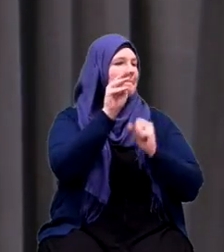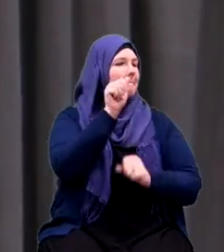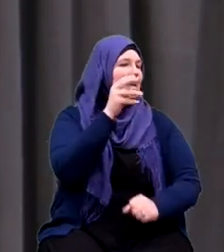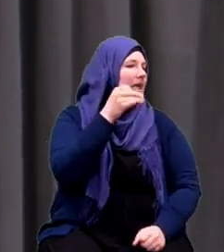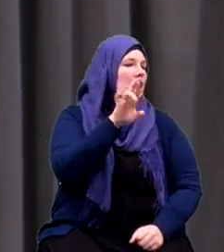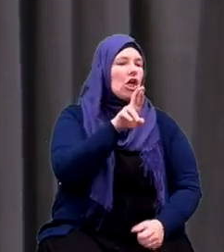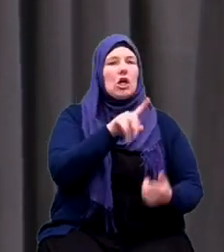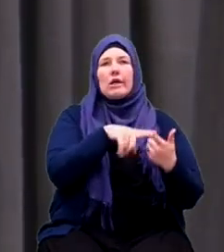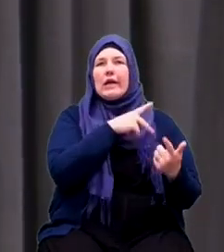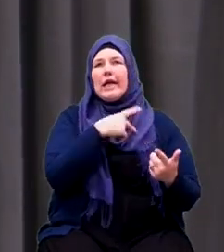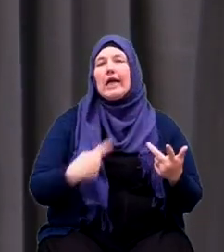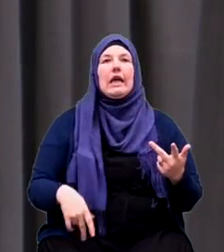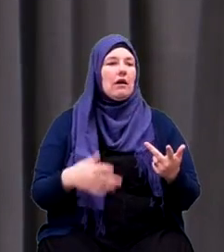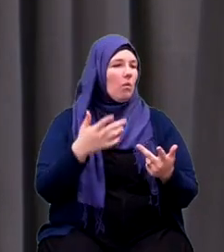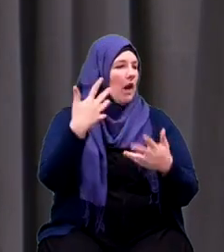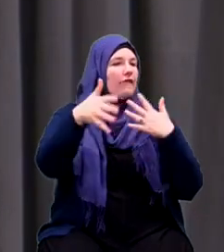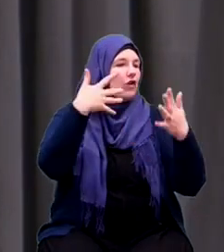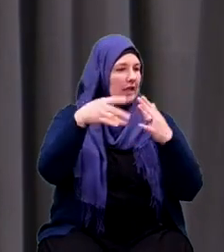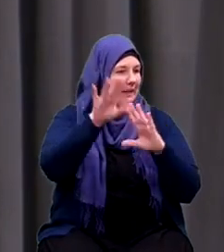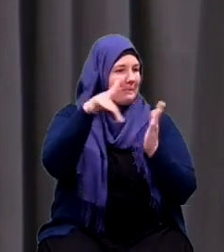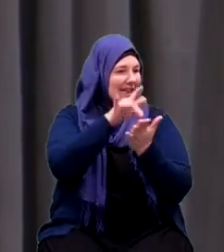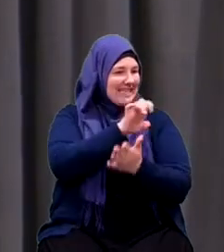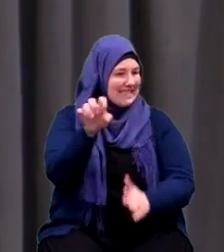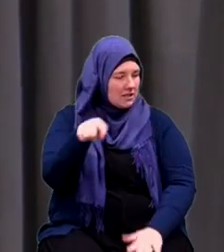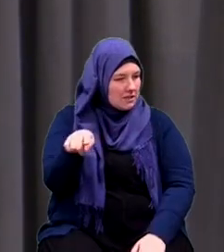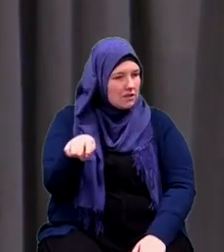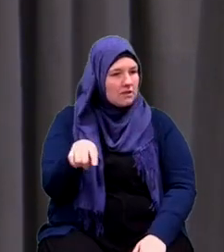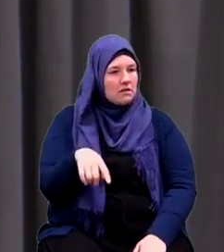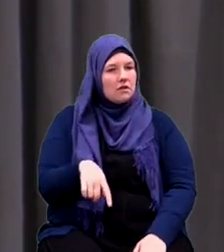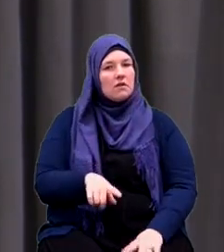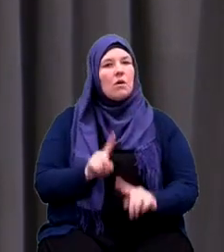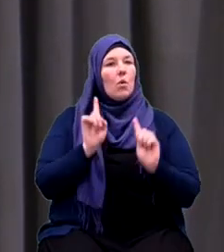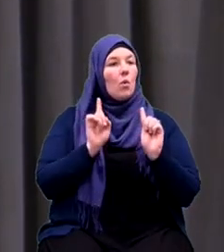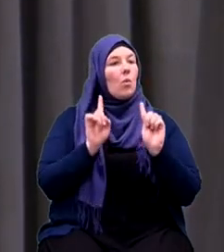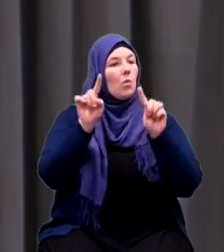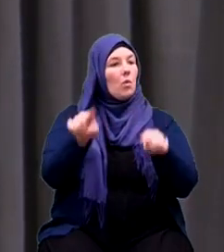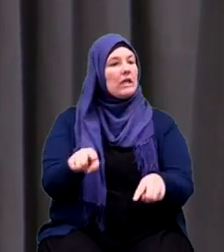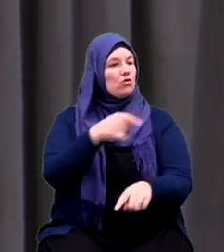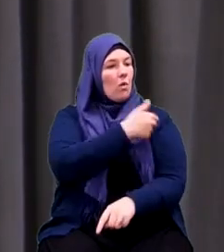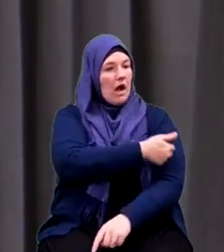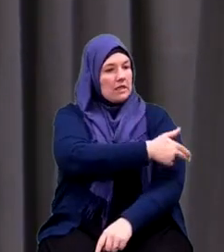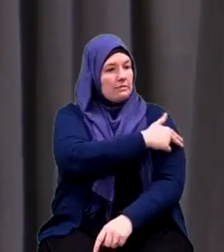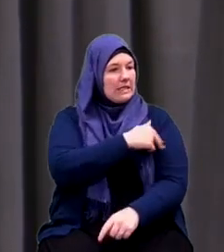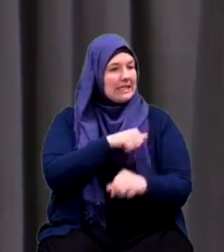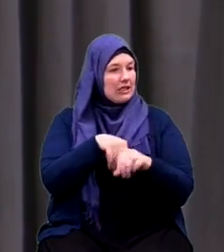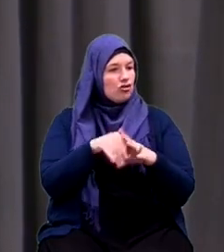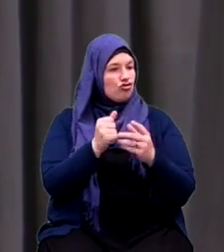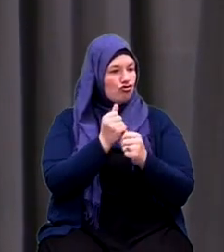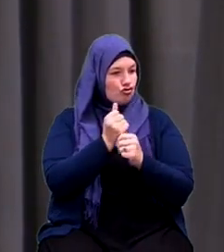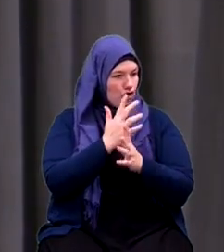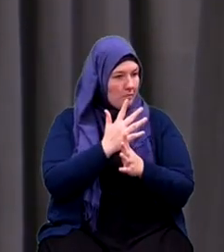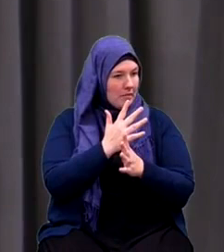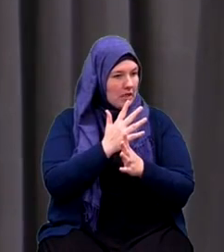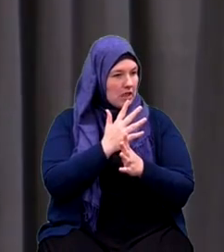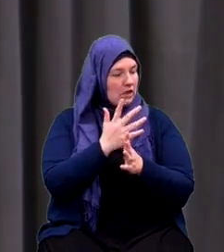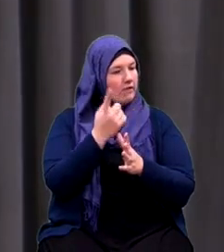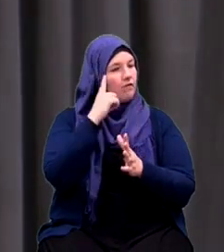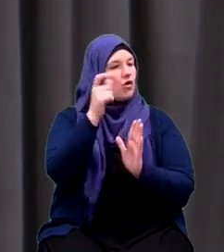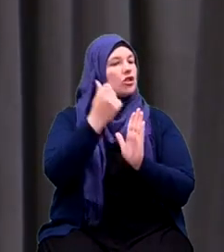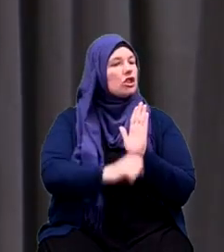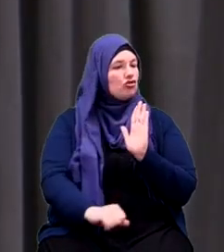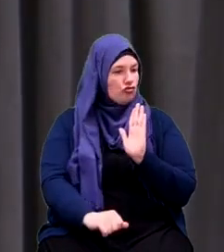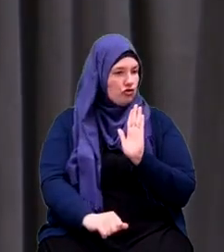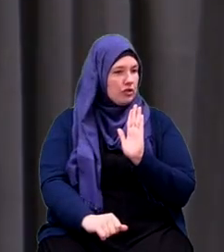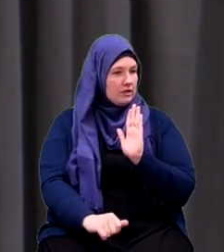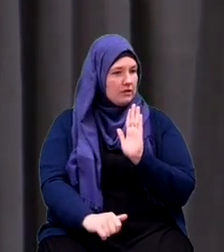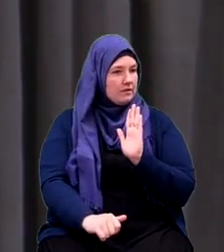or kings or leaders in the Middle East went to some hospital in Germany to undergo a